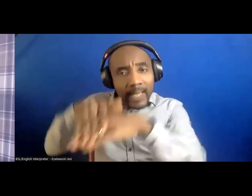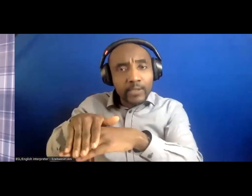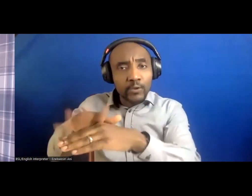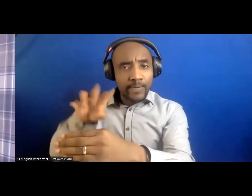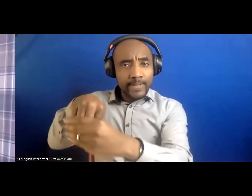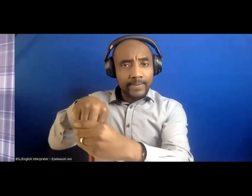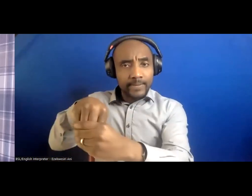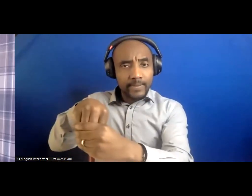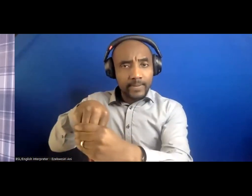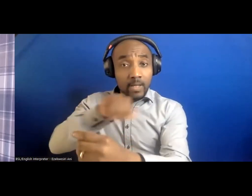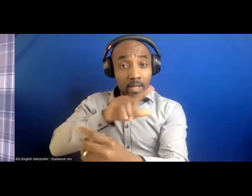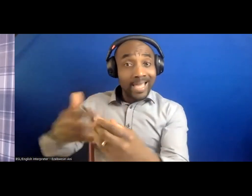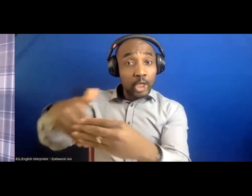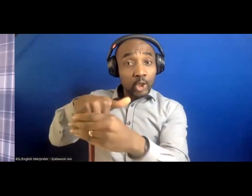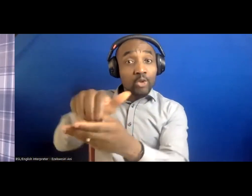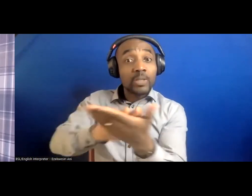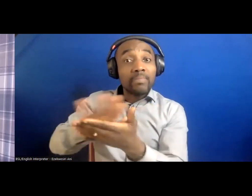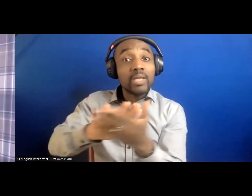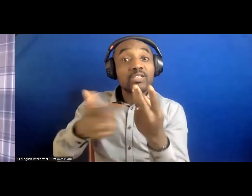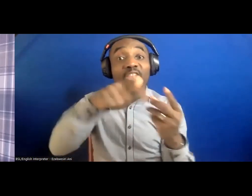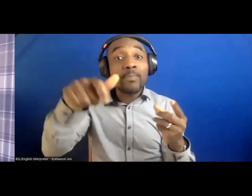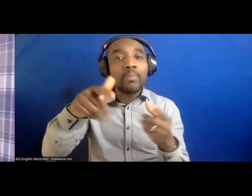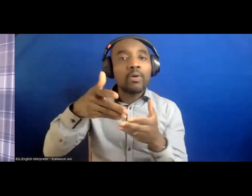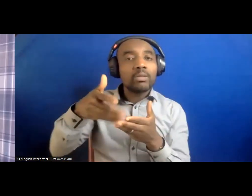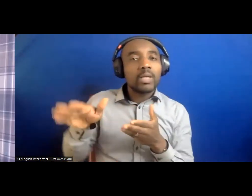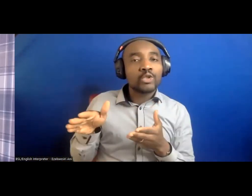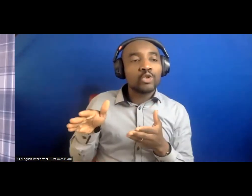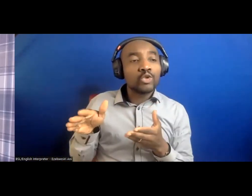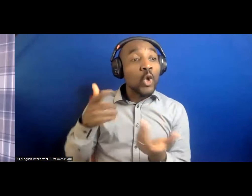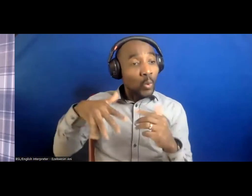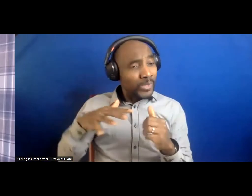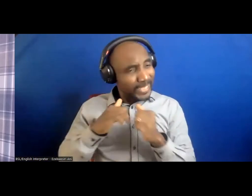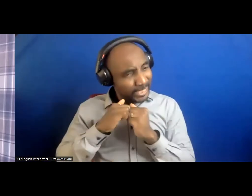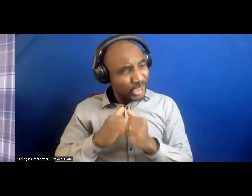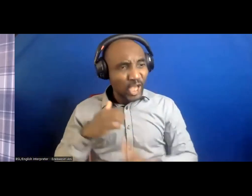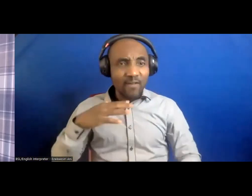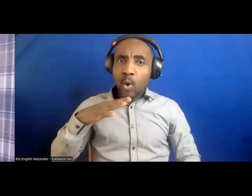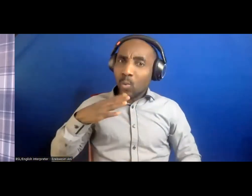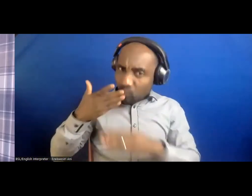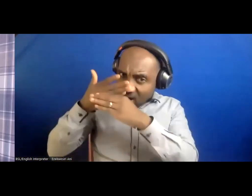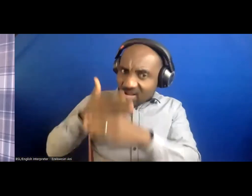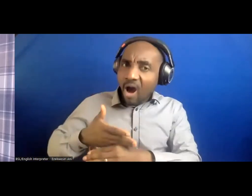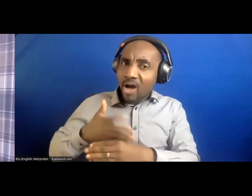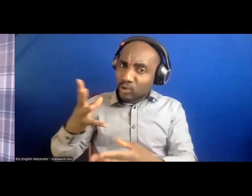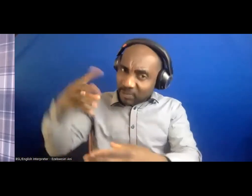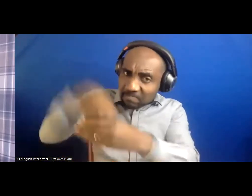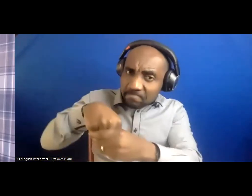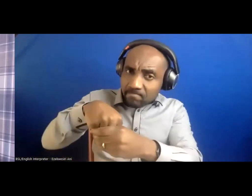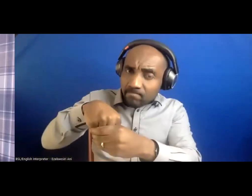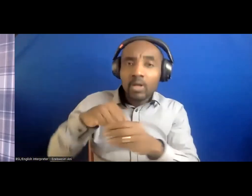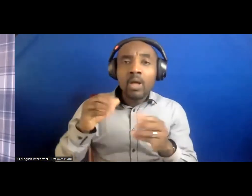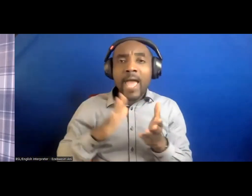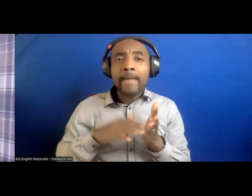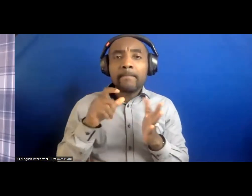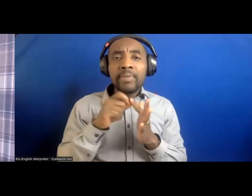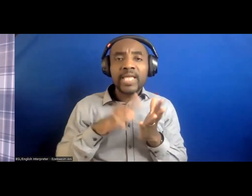inclusion allows others to exclude us. We deserve and have earned the right to be embedded. And the Minister for Sport, Nigel Huddleston,